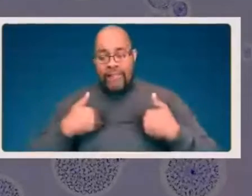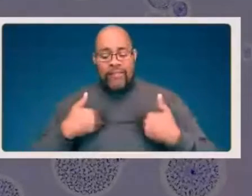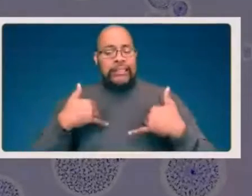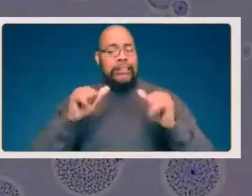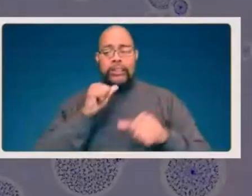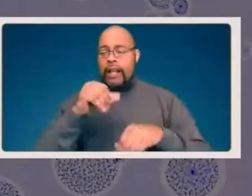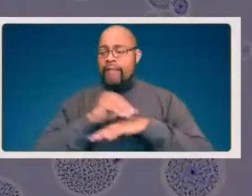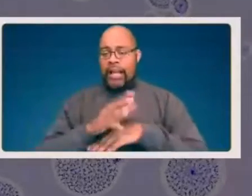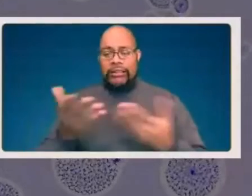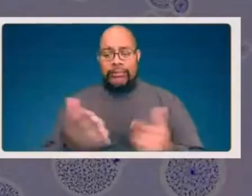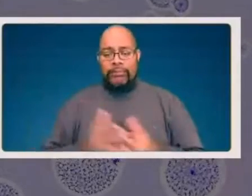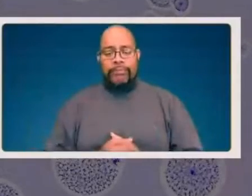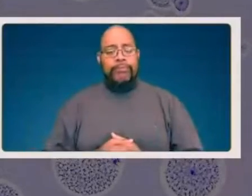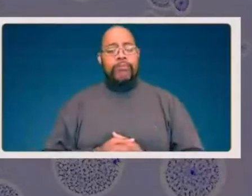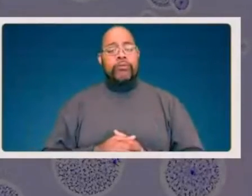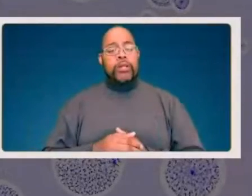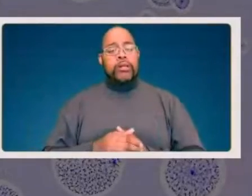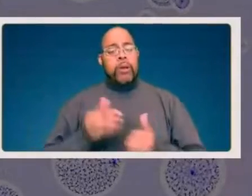the market.